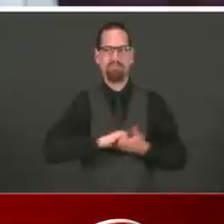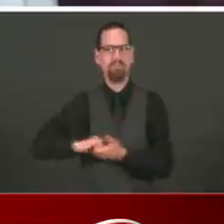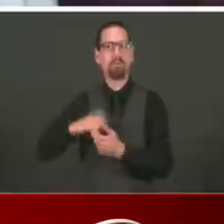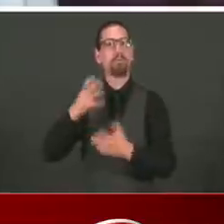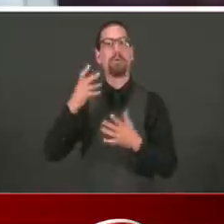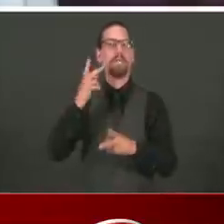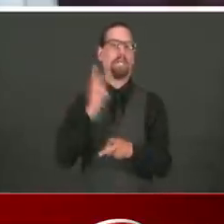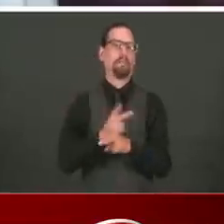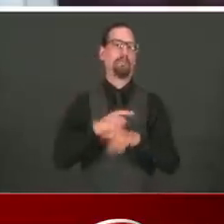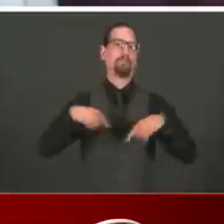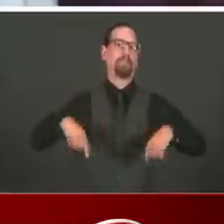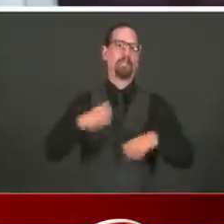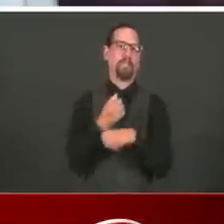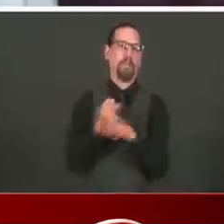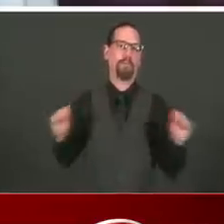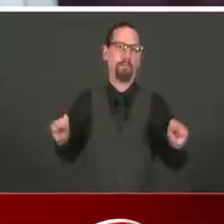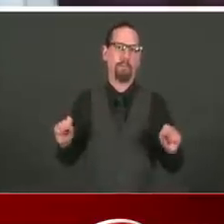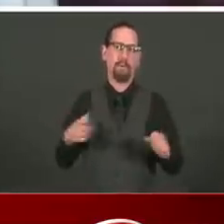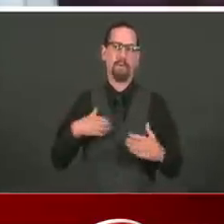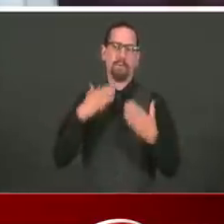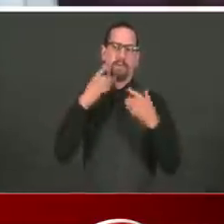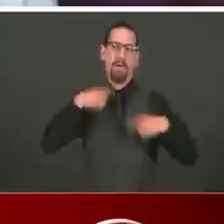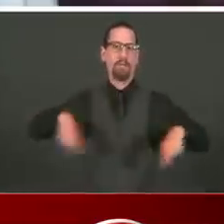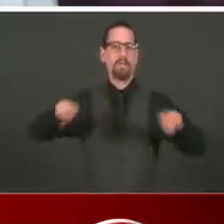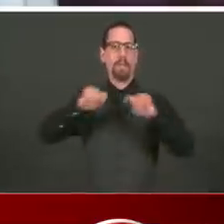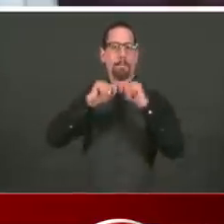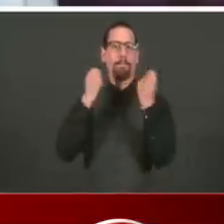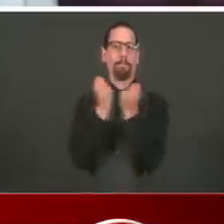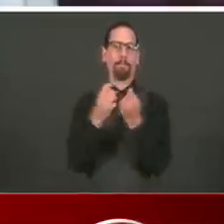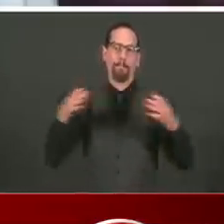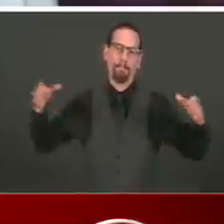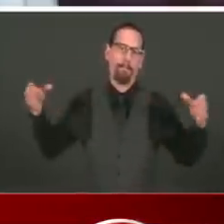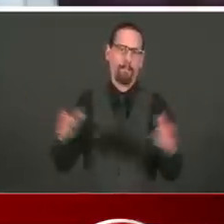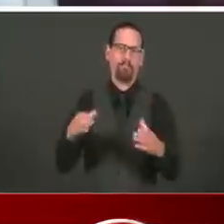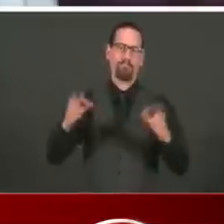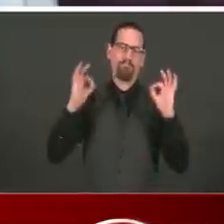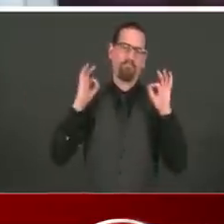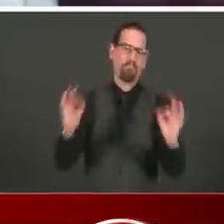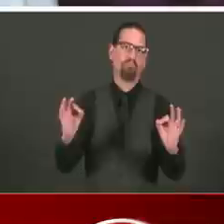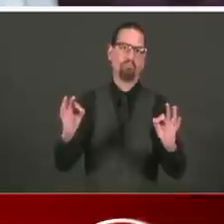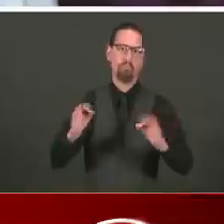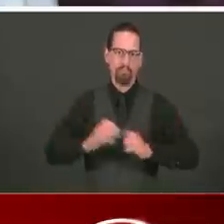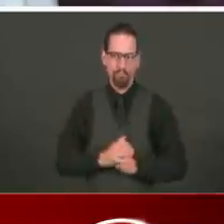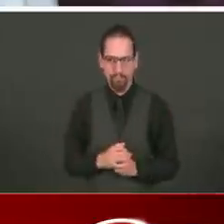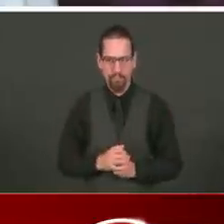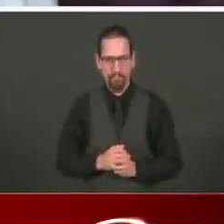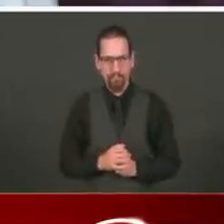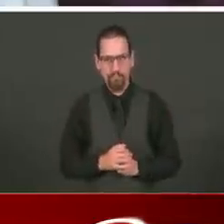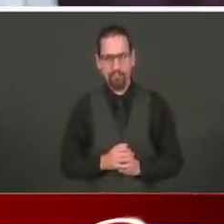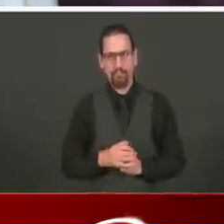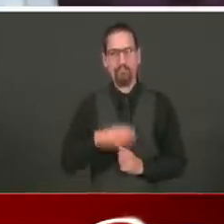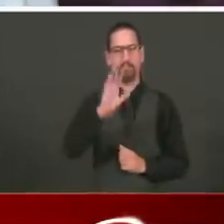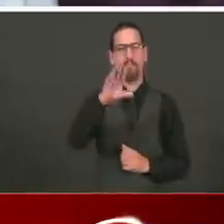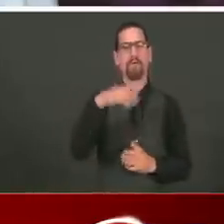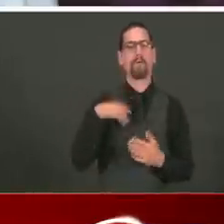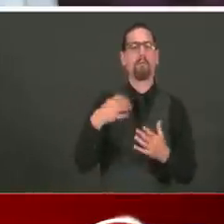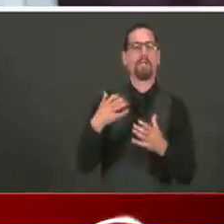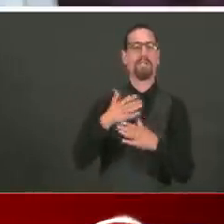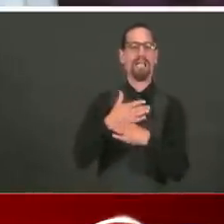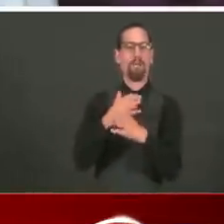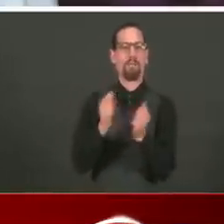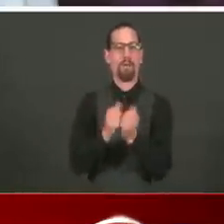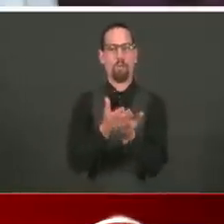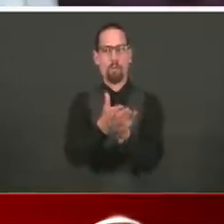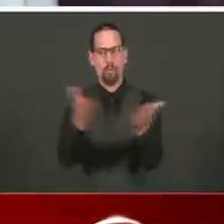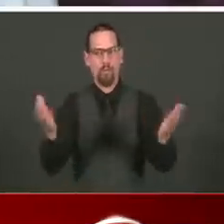big thank you to the team. So give me a second to share with you the changes that we've made with the